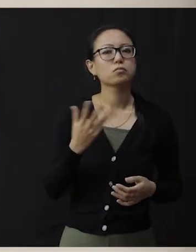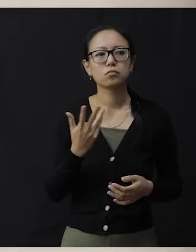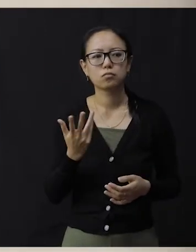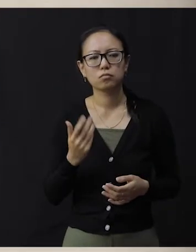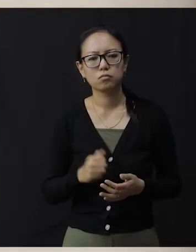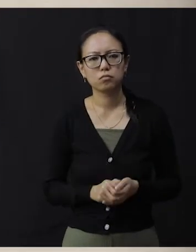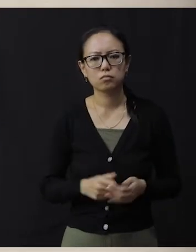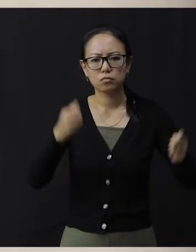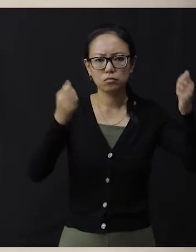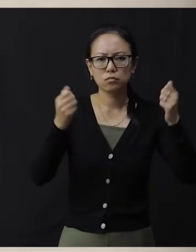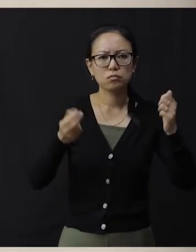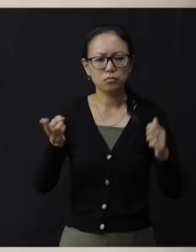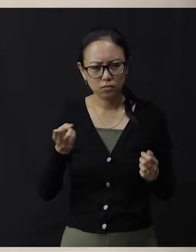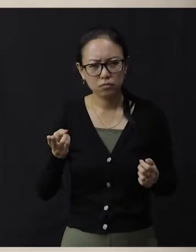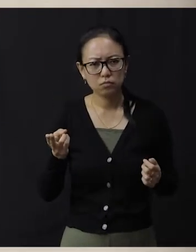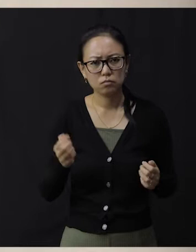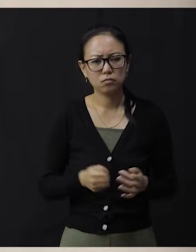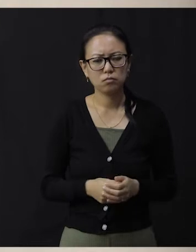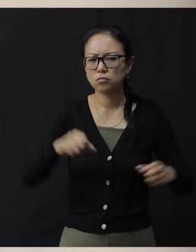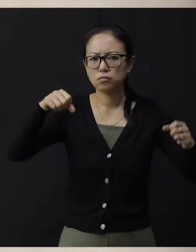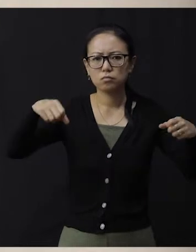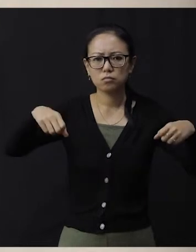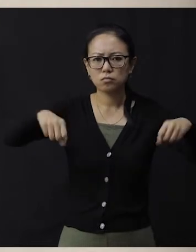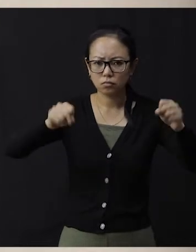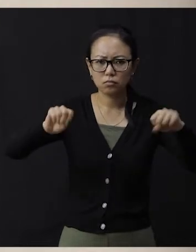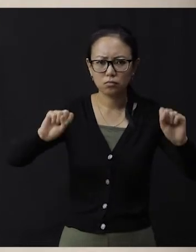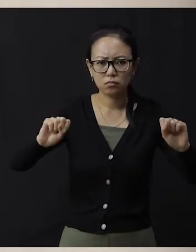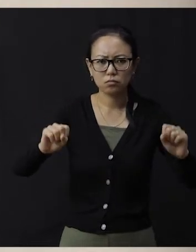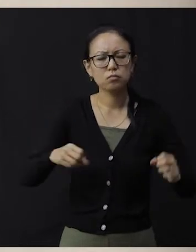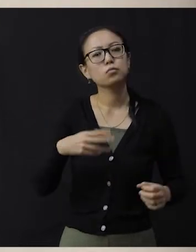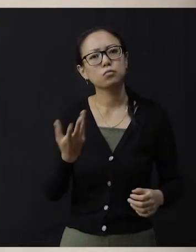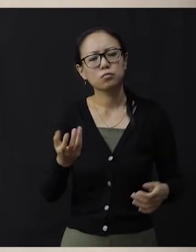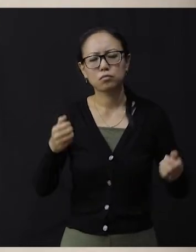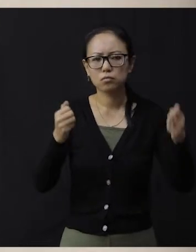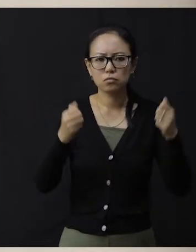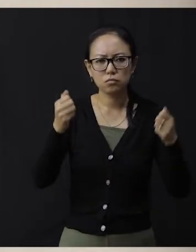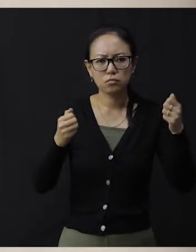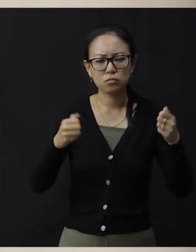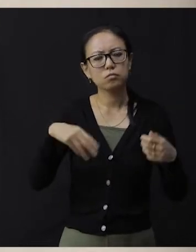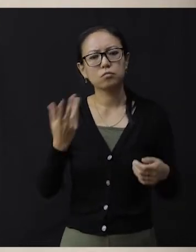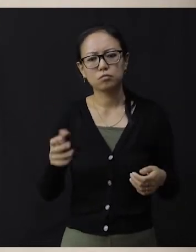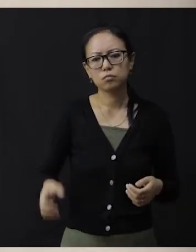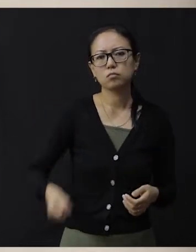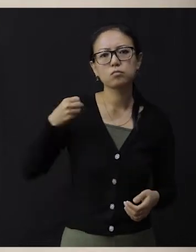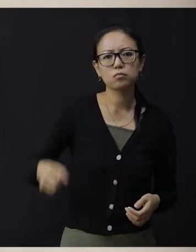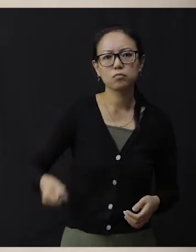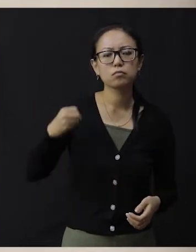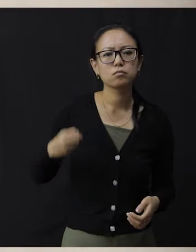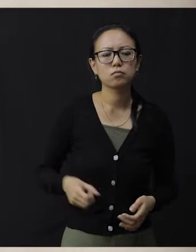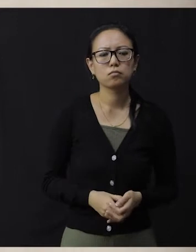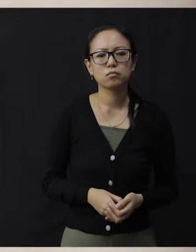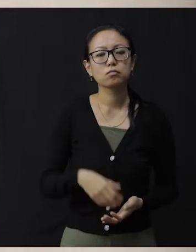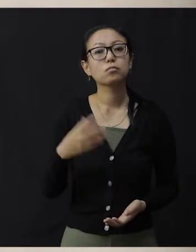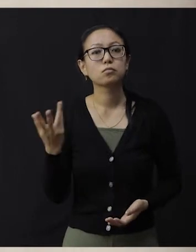school by a bus or by a scooter or by a car or by an auto rickshaw.